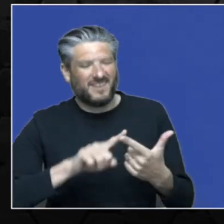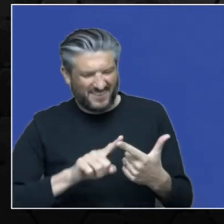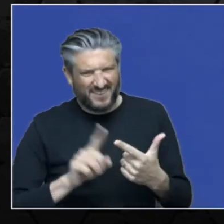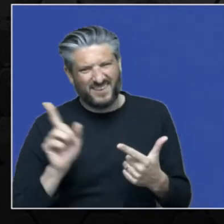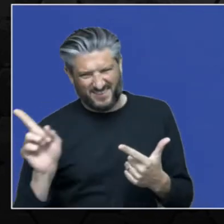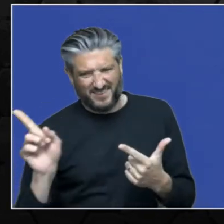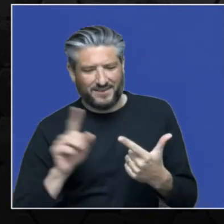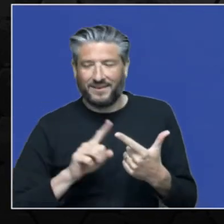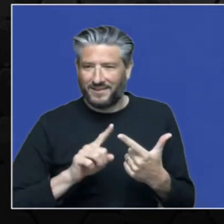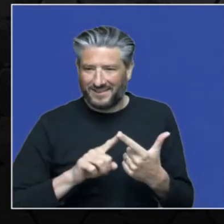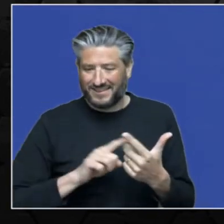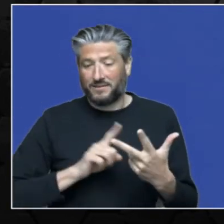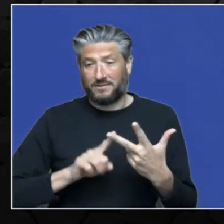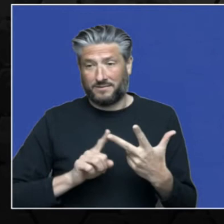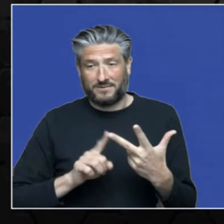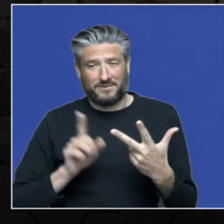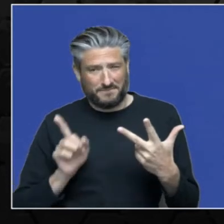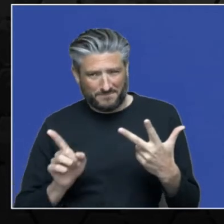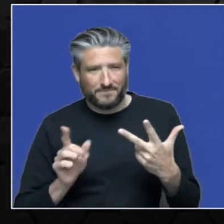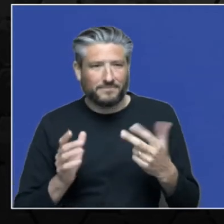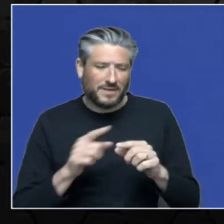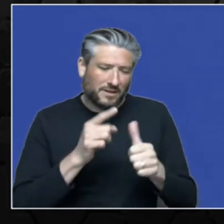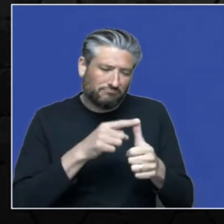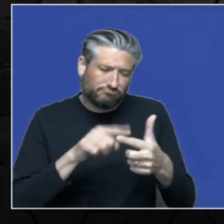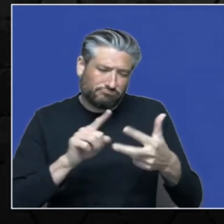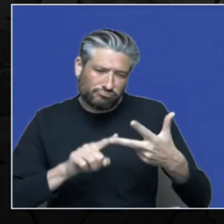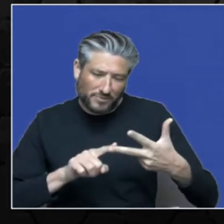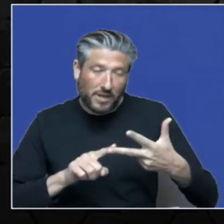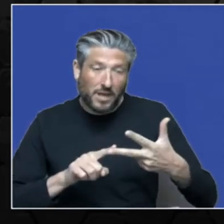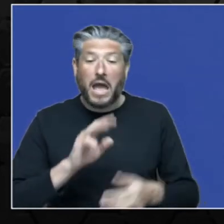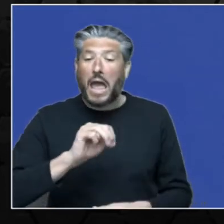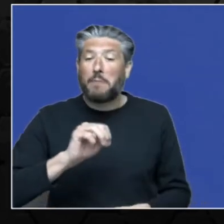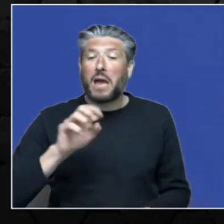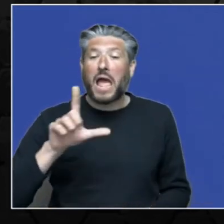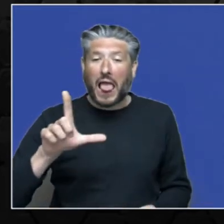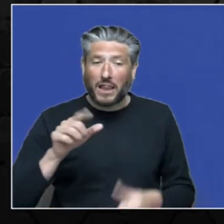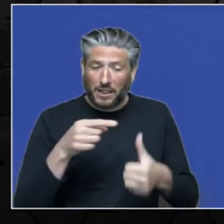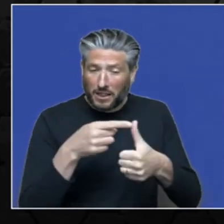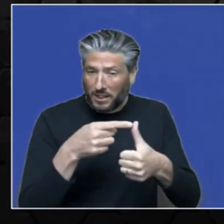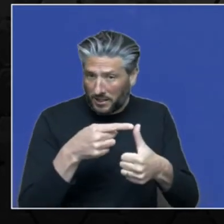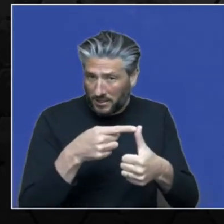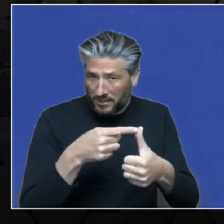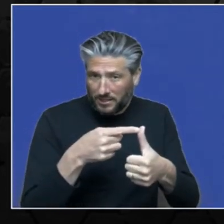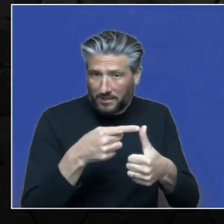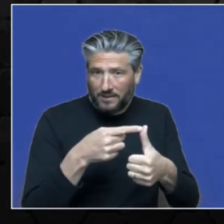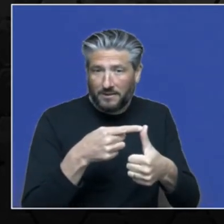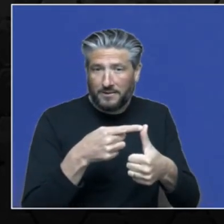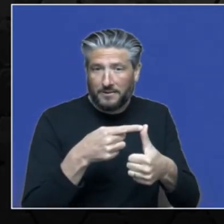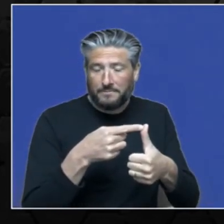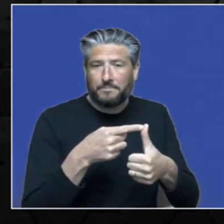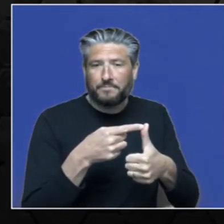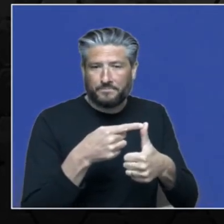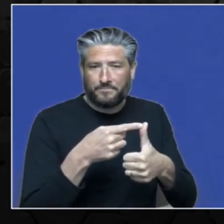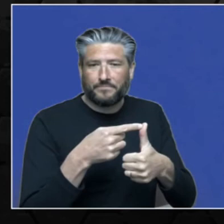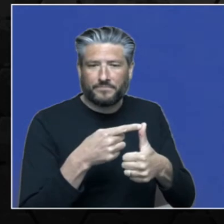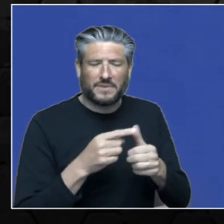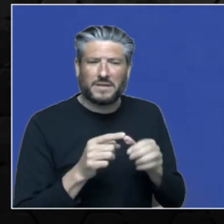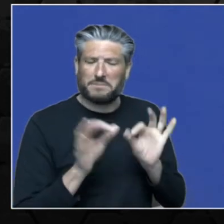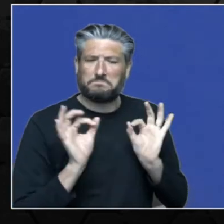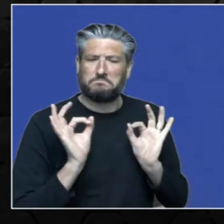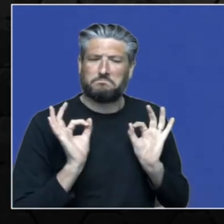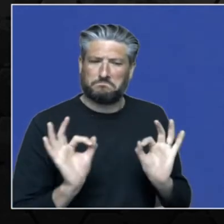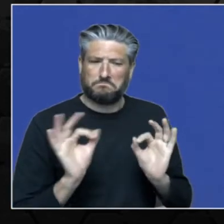label propagation. So in the machine learning technique, we usually use this for supervised methods. Kunal was explaining how